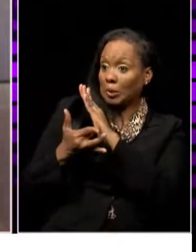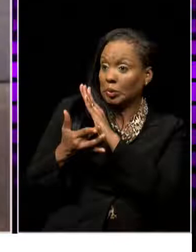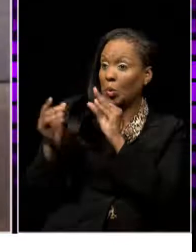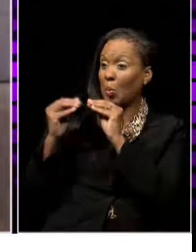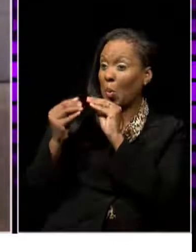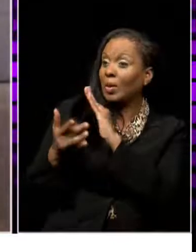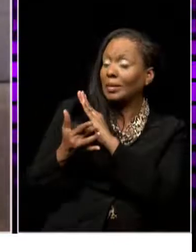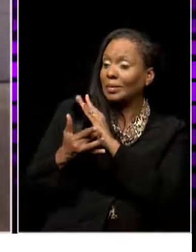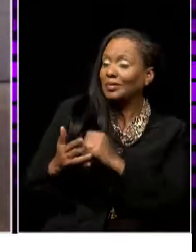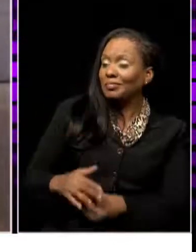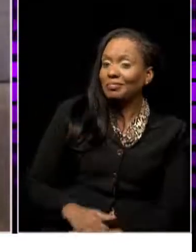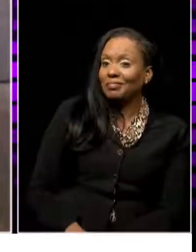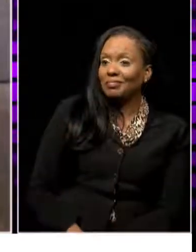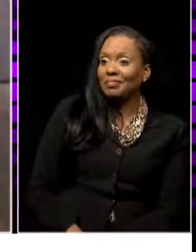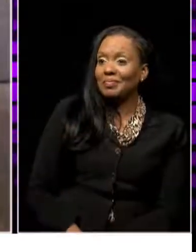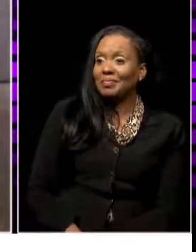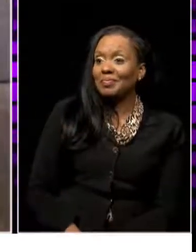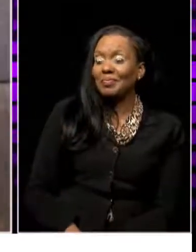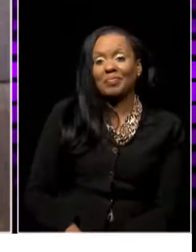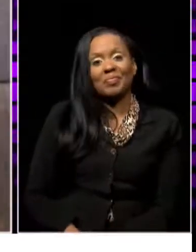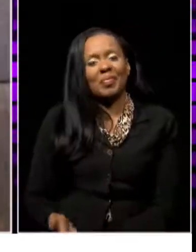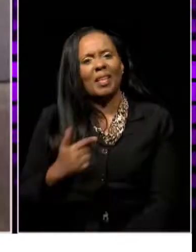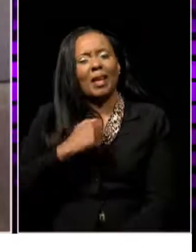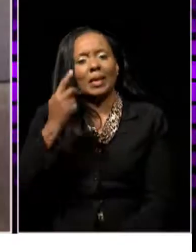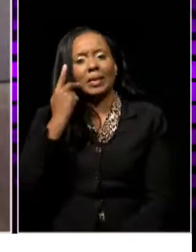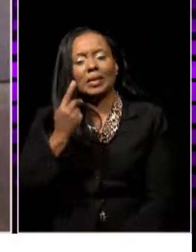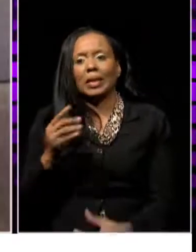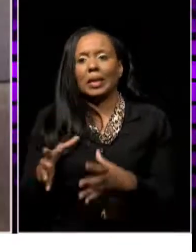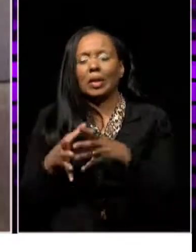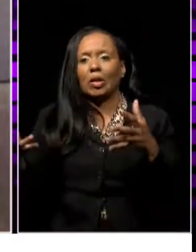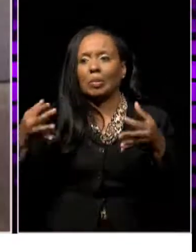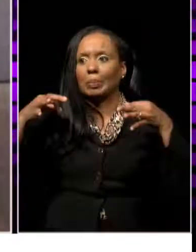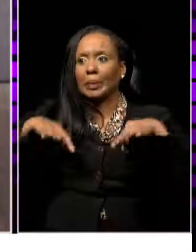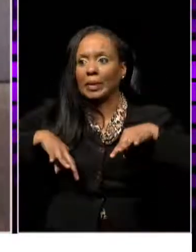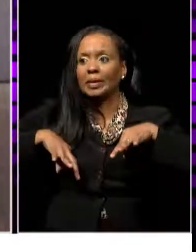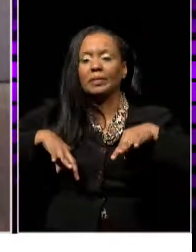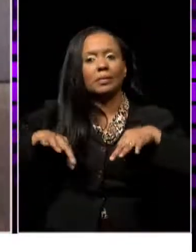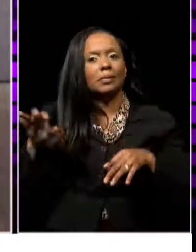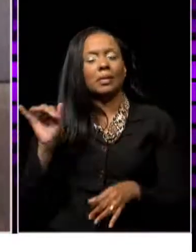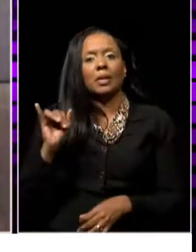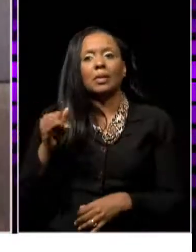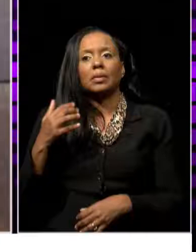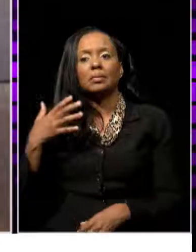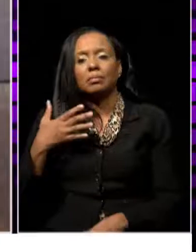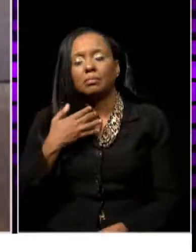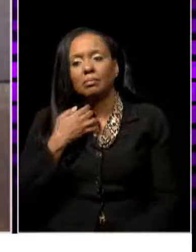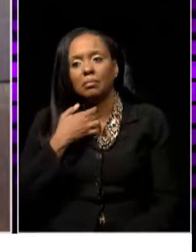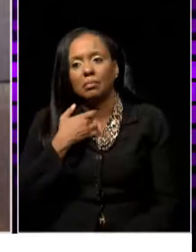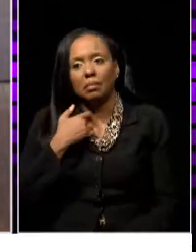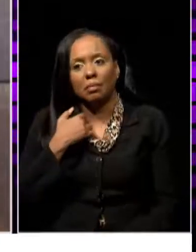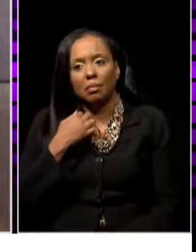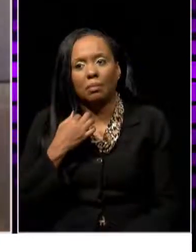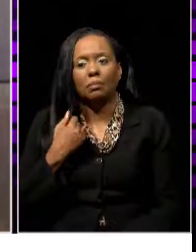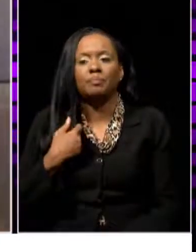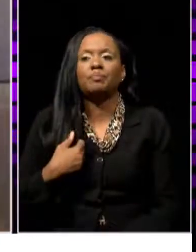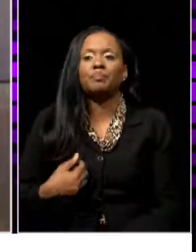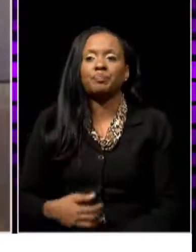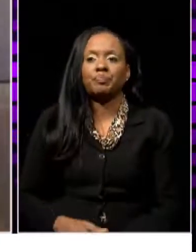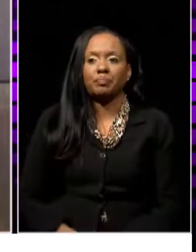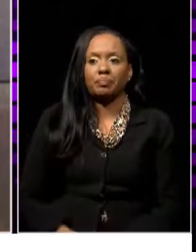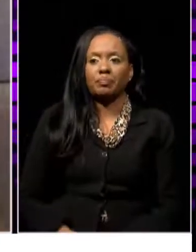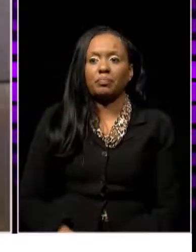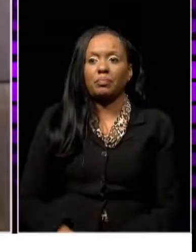seen significant and fundamental benefits of using technology, like those online interactive